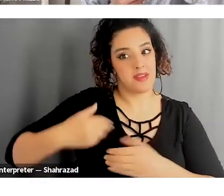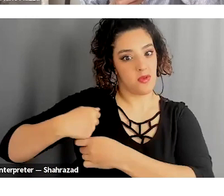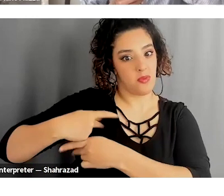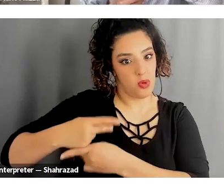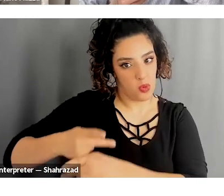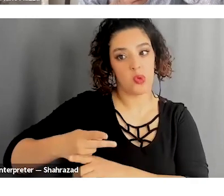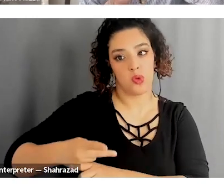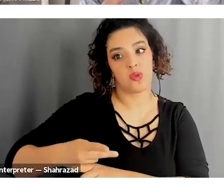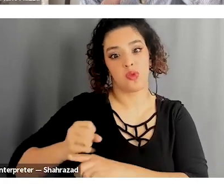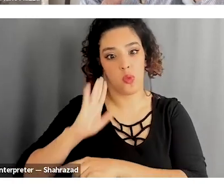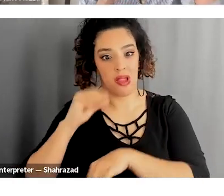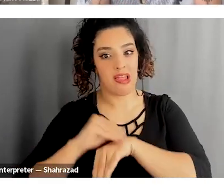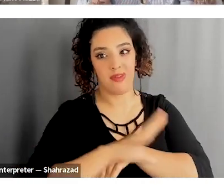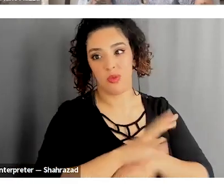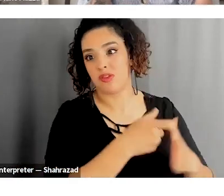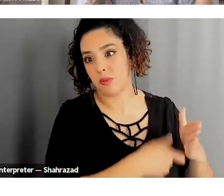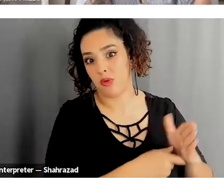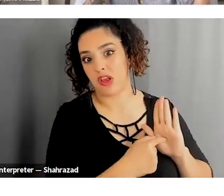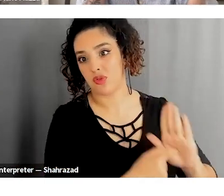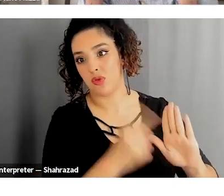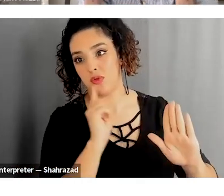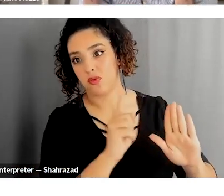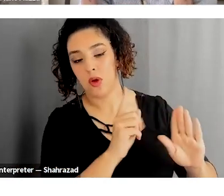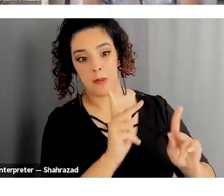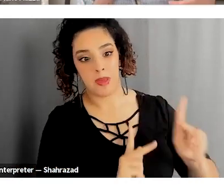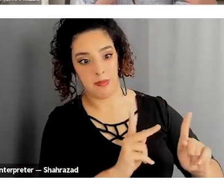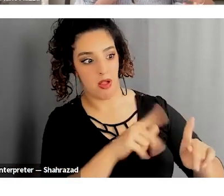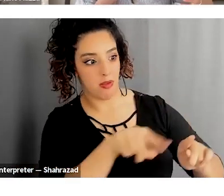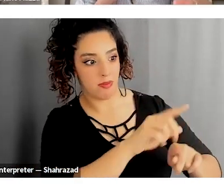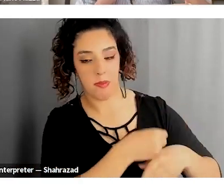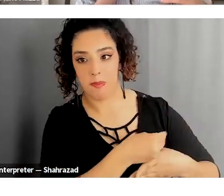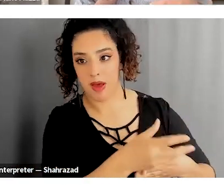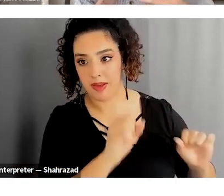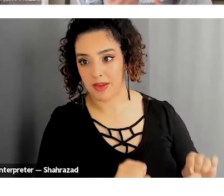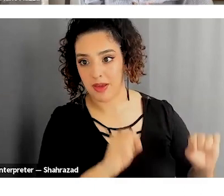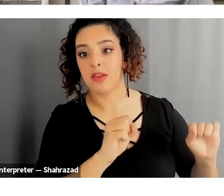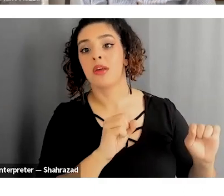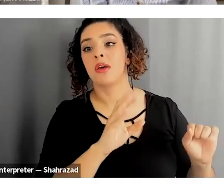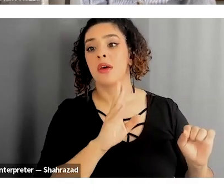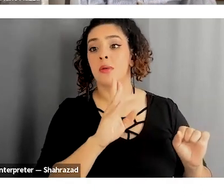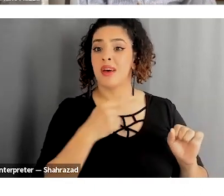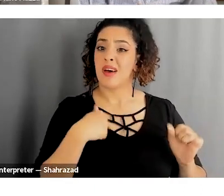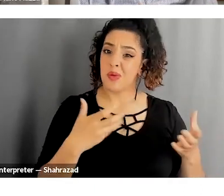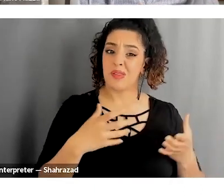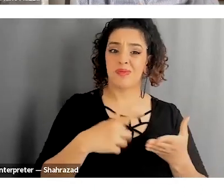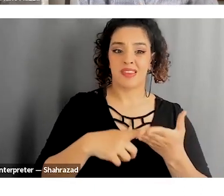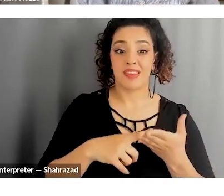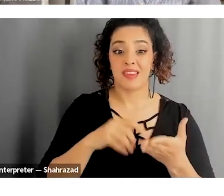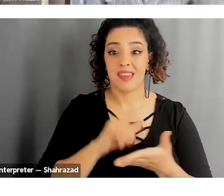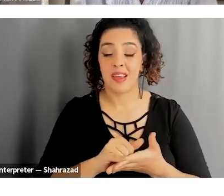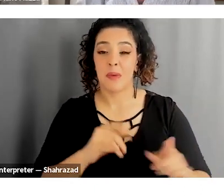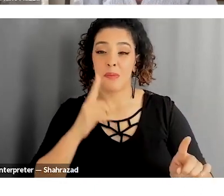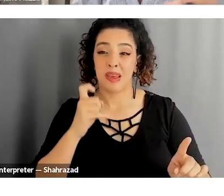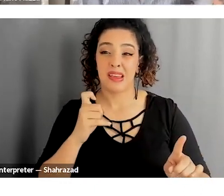do want to just talk about, because sometimes I'll get questions being like, well, how is it sustainable if it's